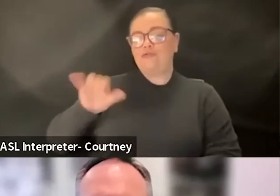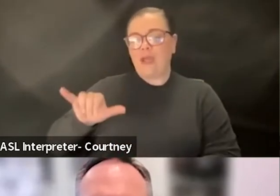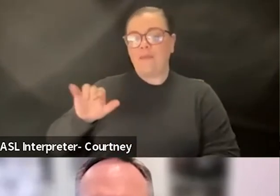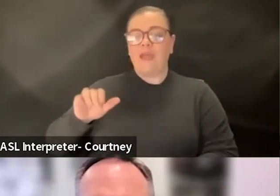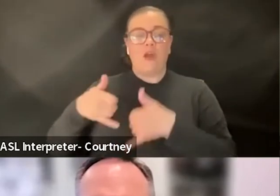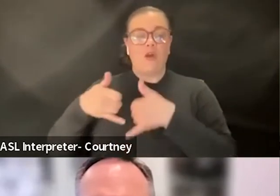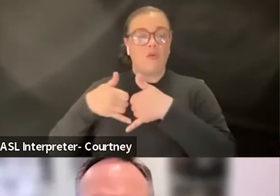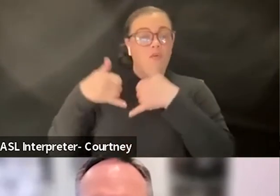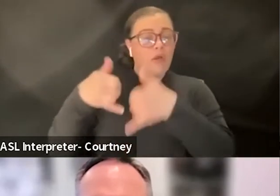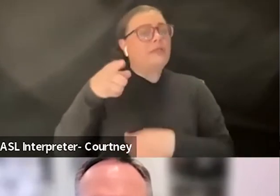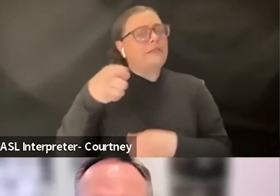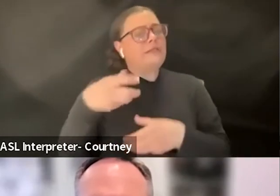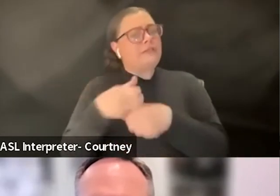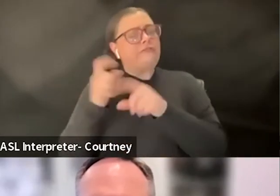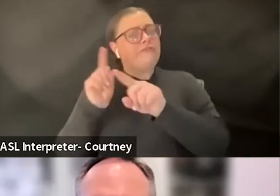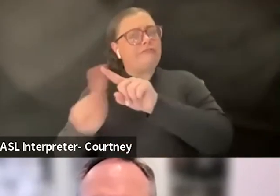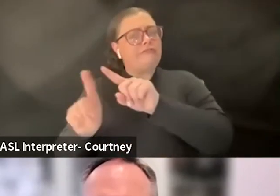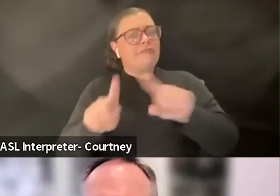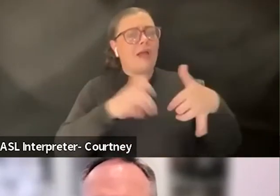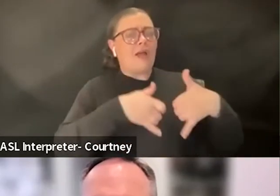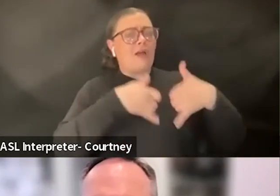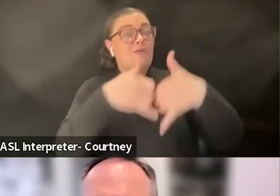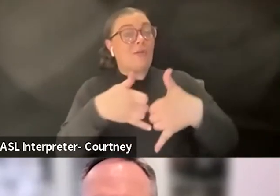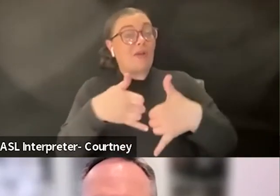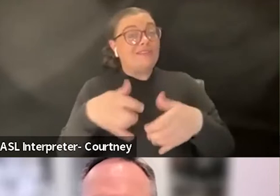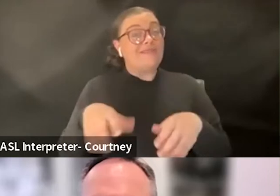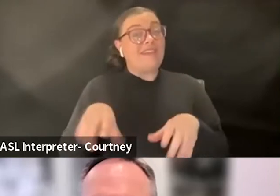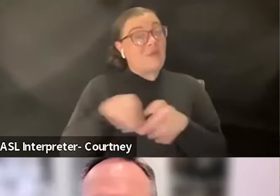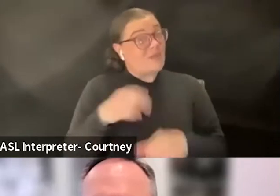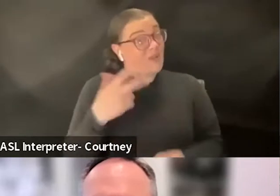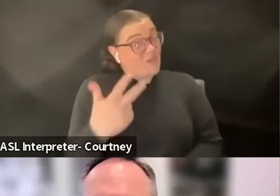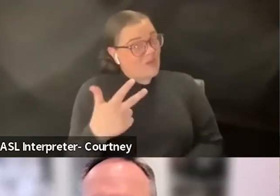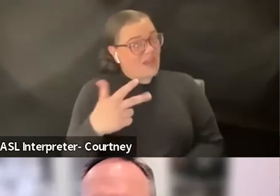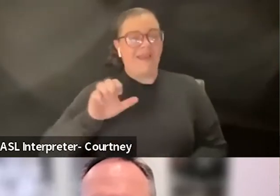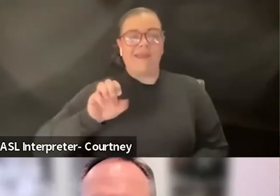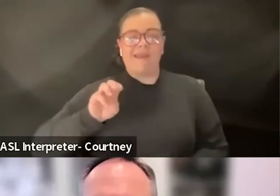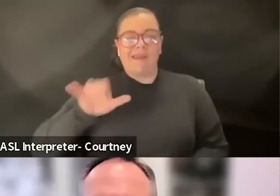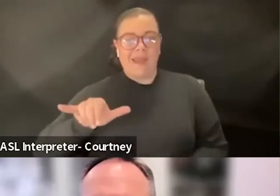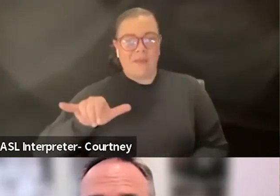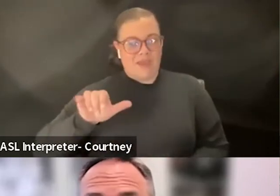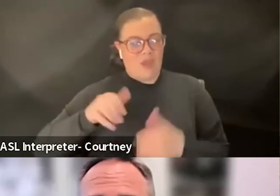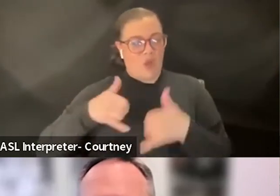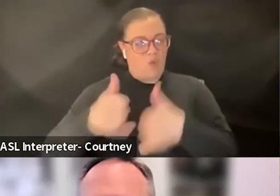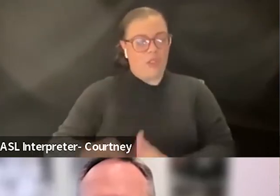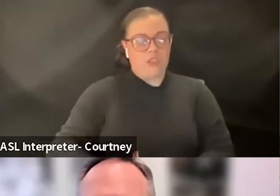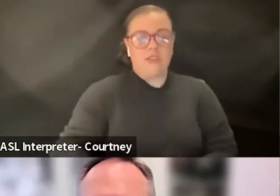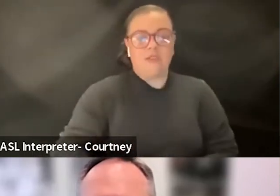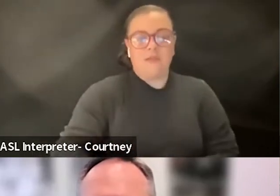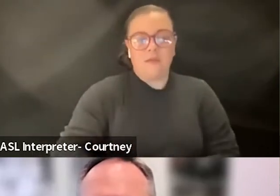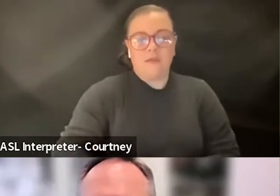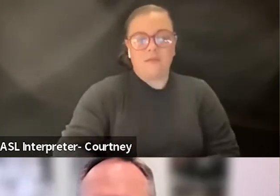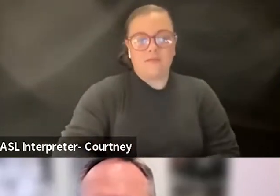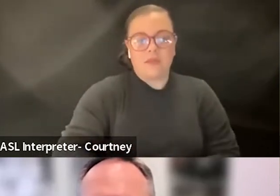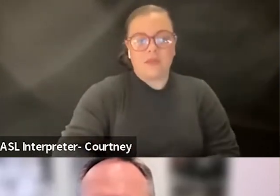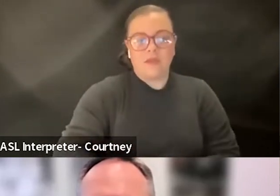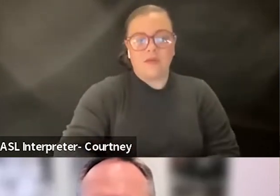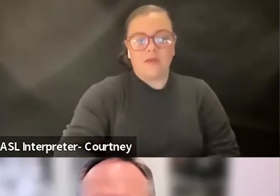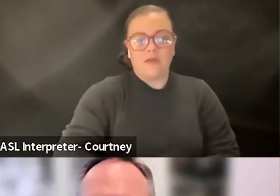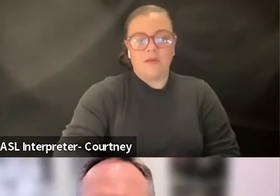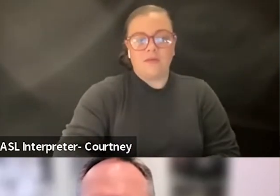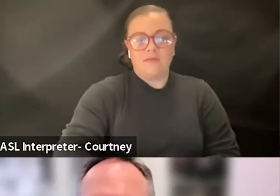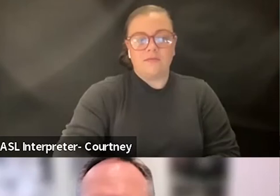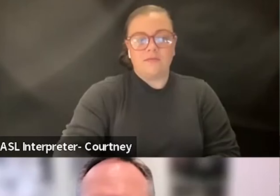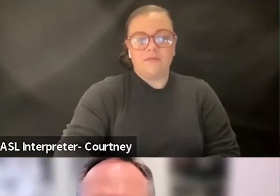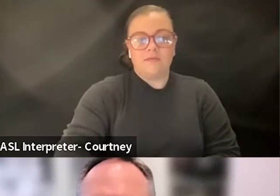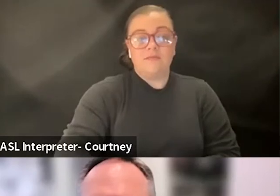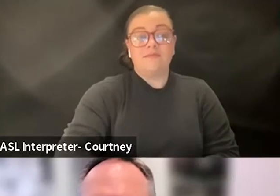General Motors Award of Excellence, and three Emmy Awards. Ellen Crawford has made her living as an actor her entire life and has been a proud